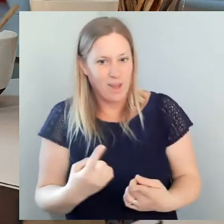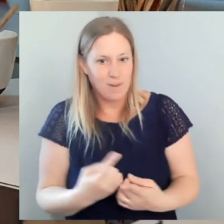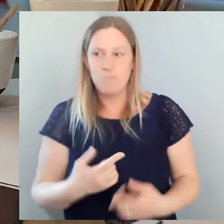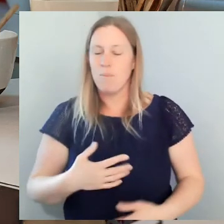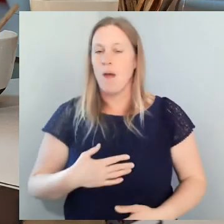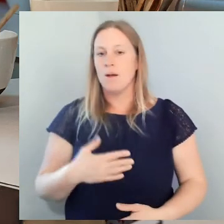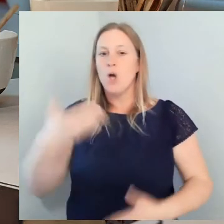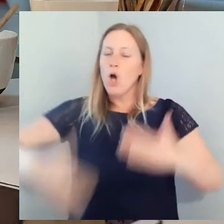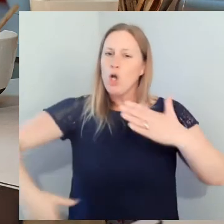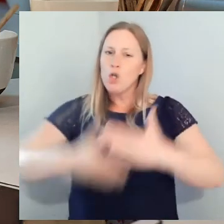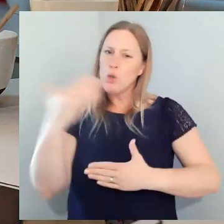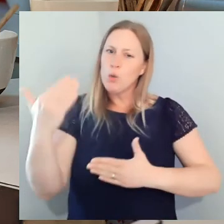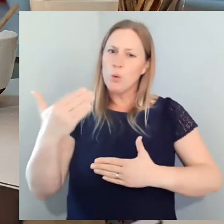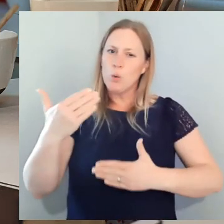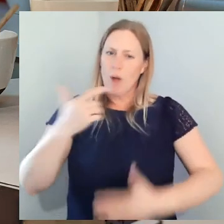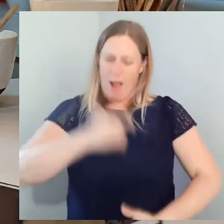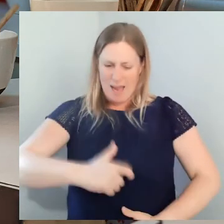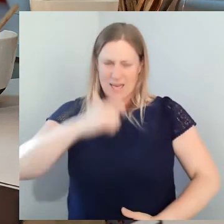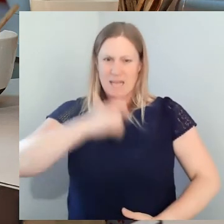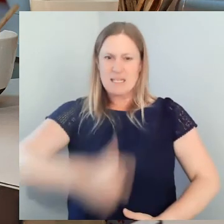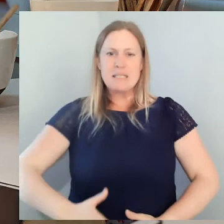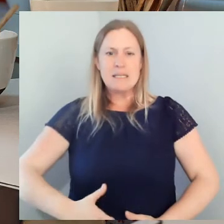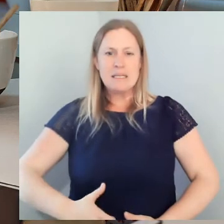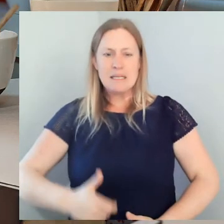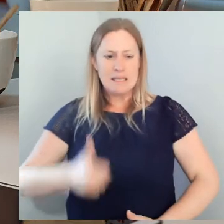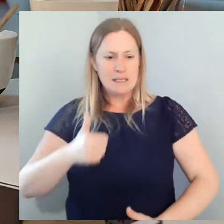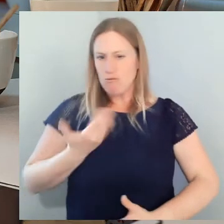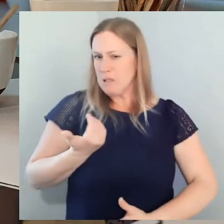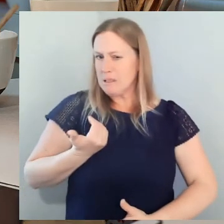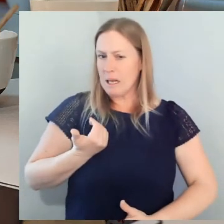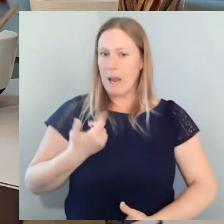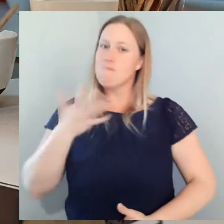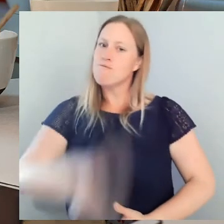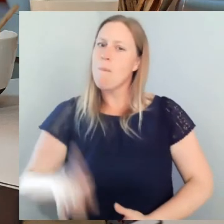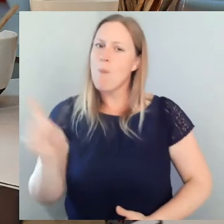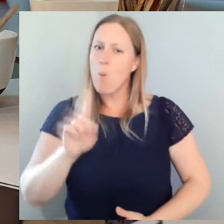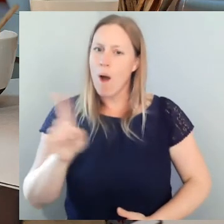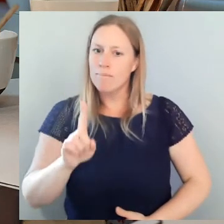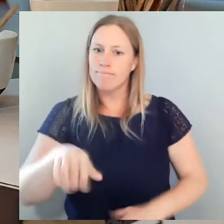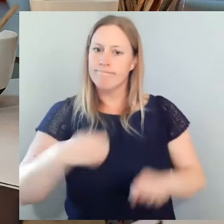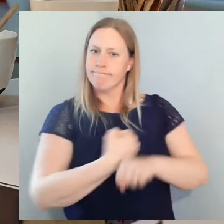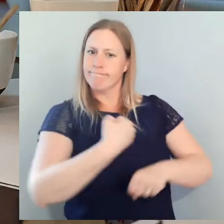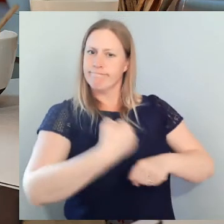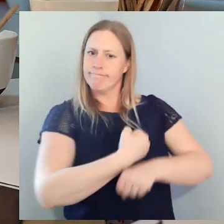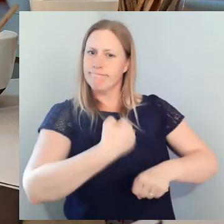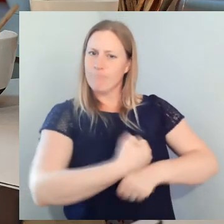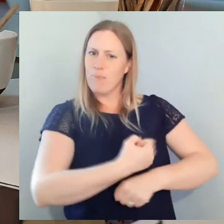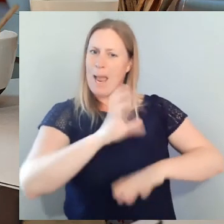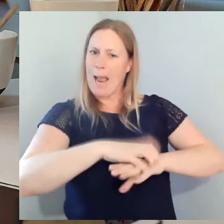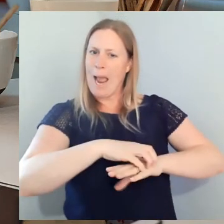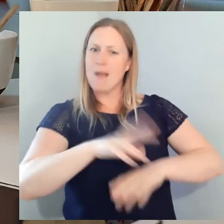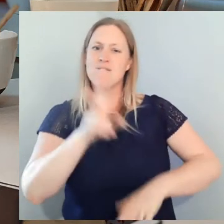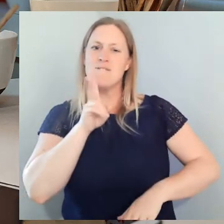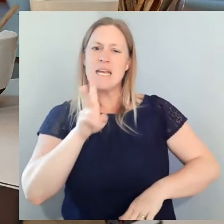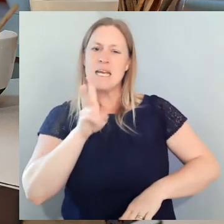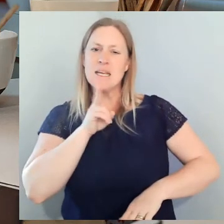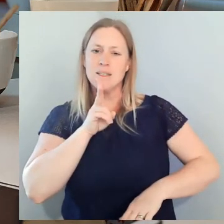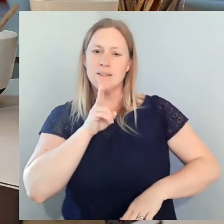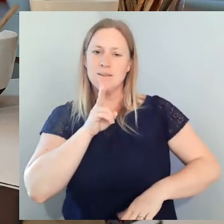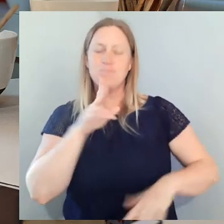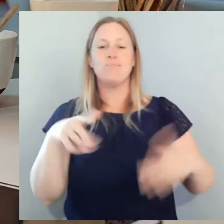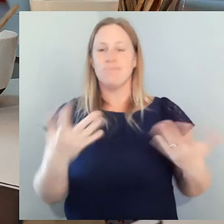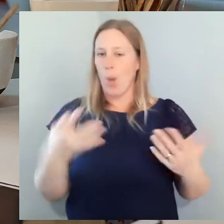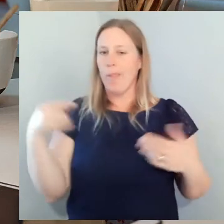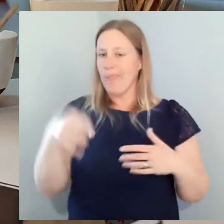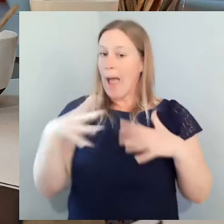only brought home to me recently. In fact, it all began with the baking of a vegan cake. I'd